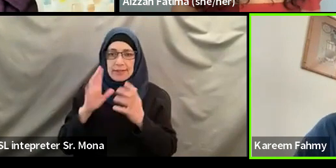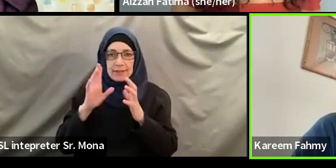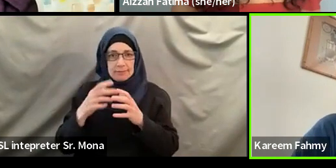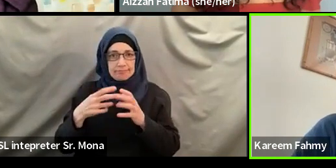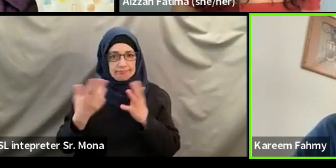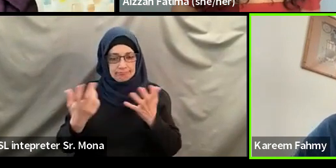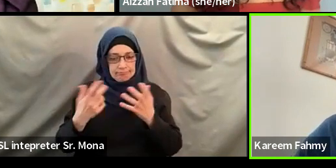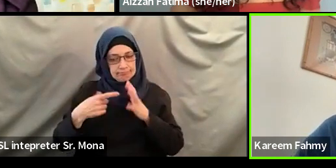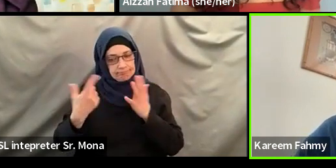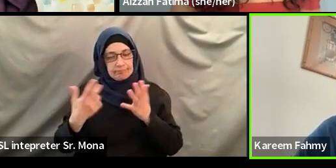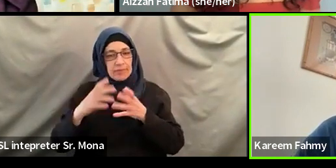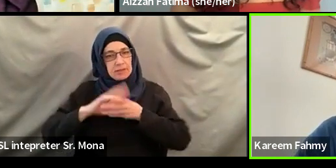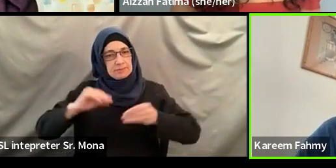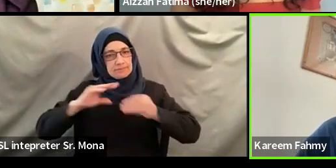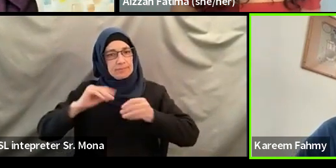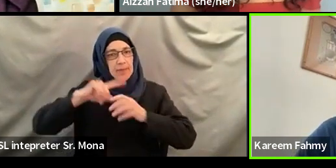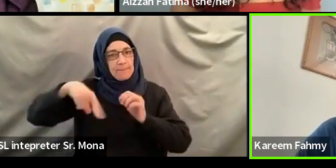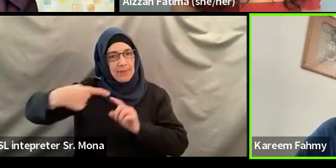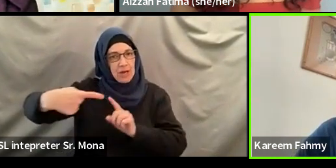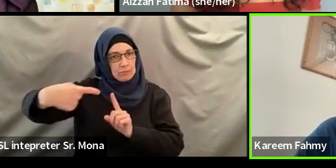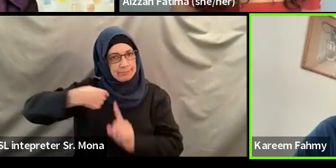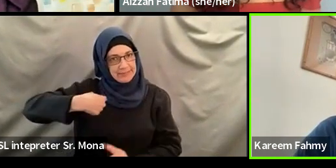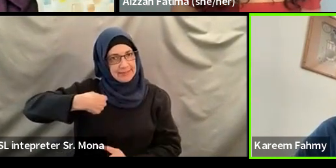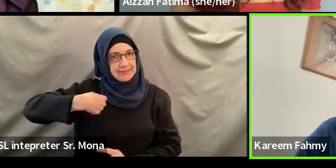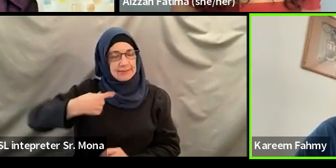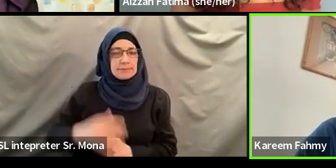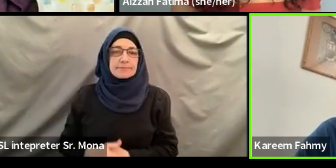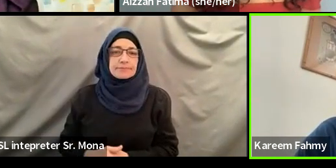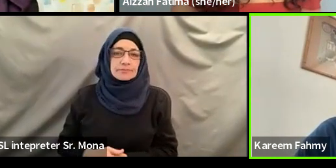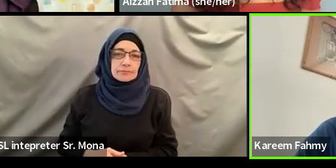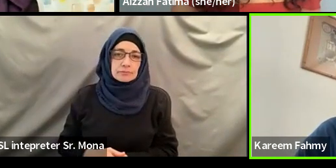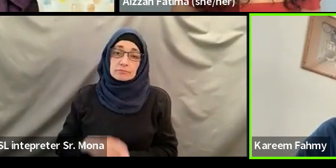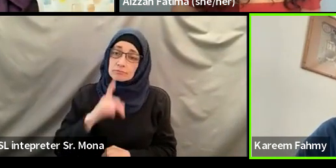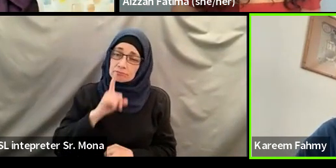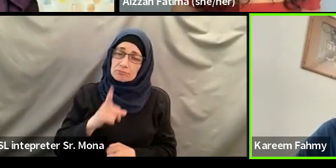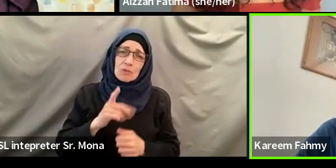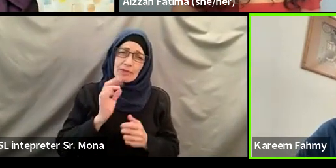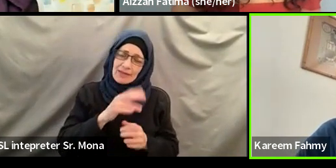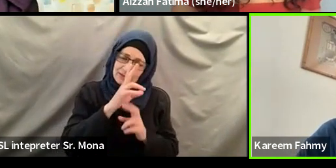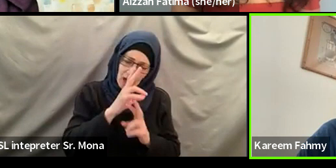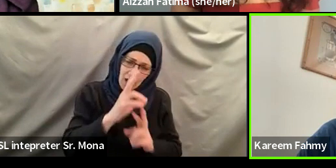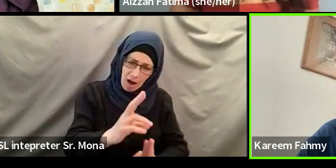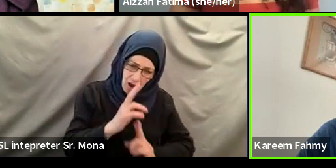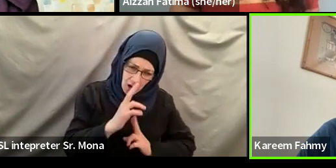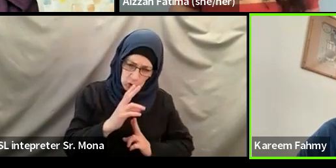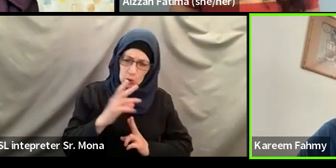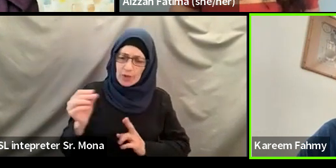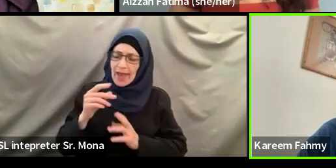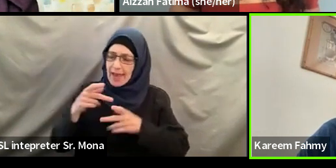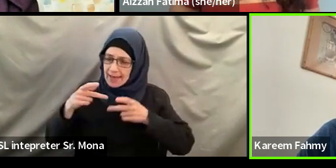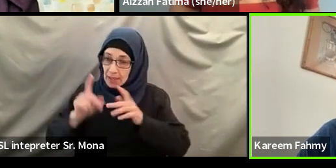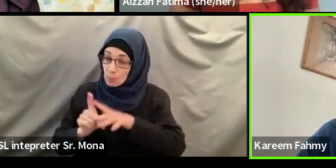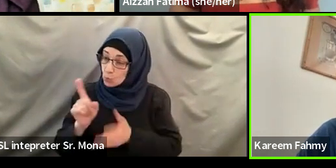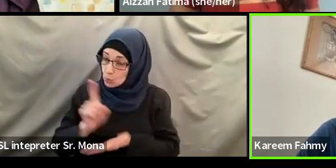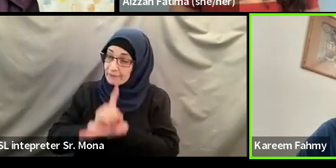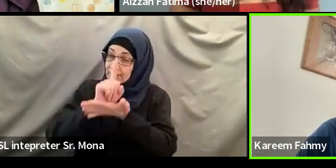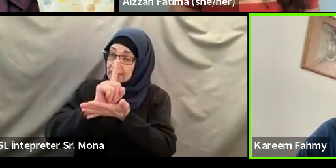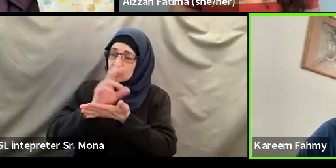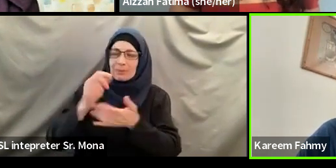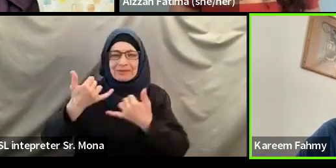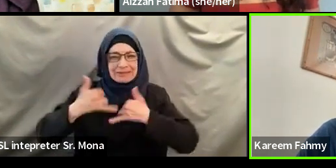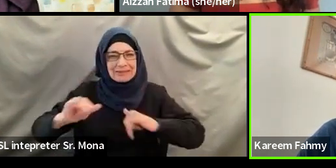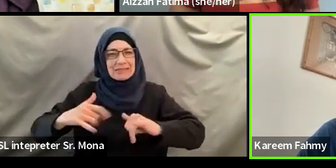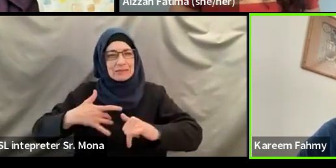So it's both it's an honor and a privilege and sometimes still an uphill battle to do the work,